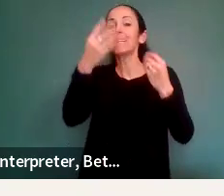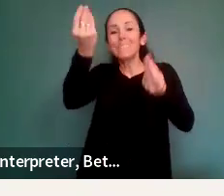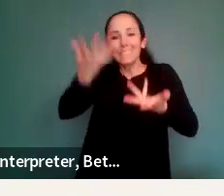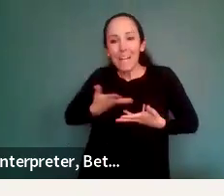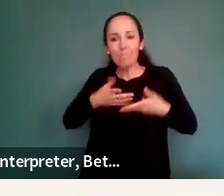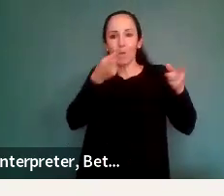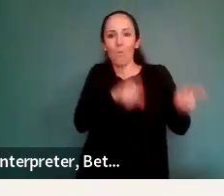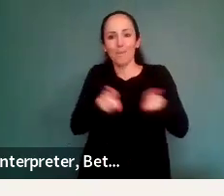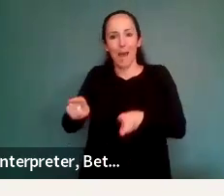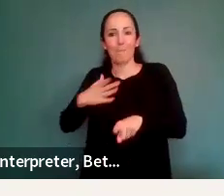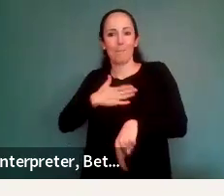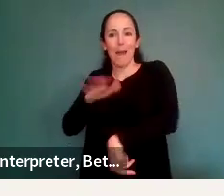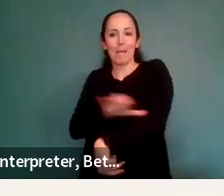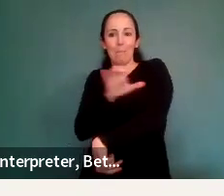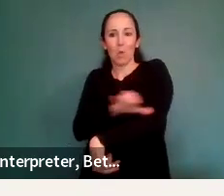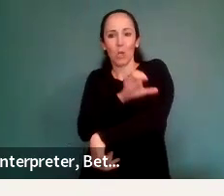computer environment